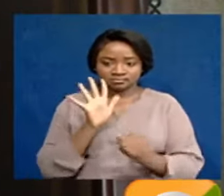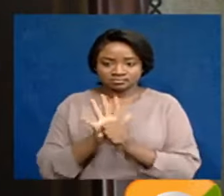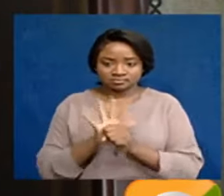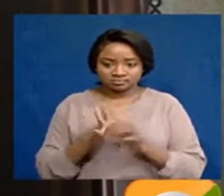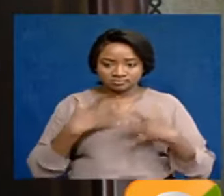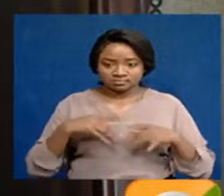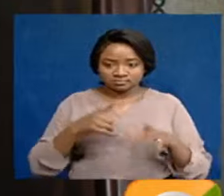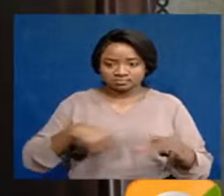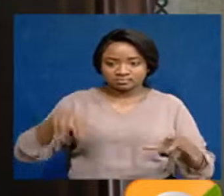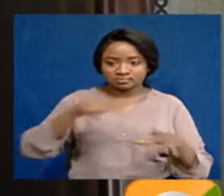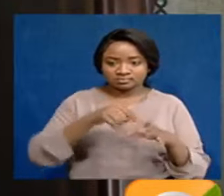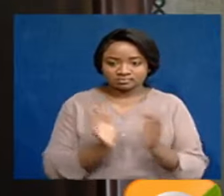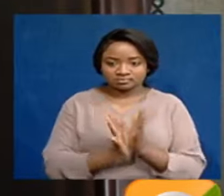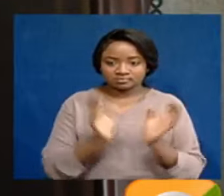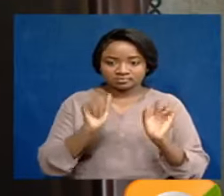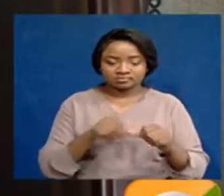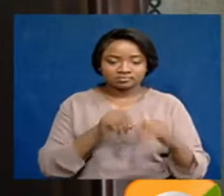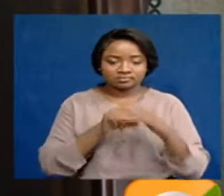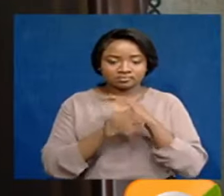to access primary health